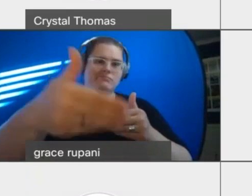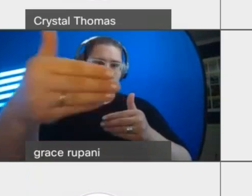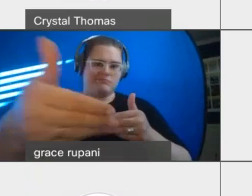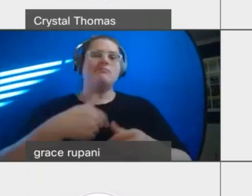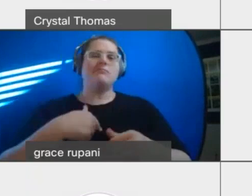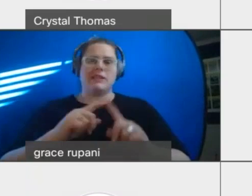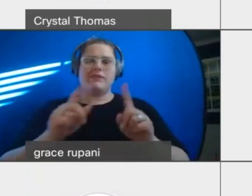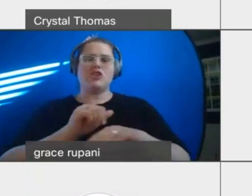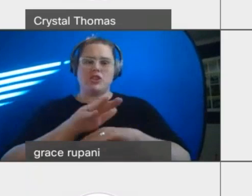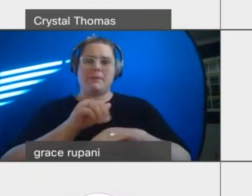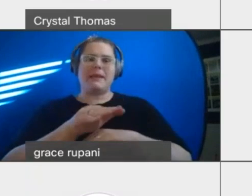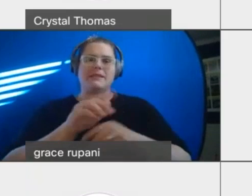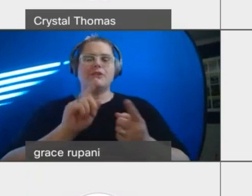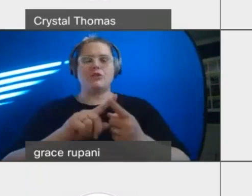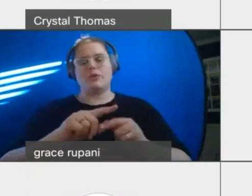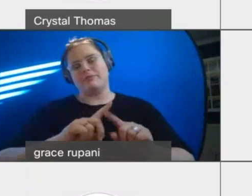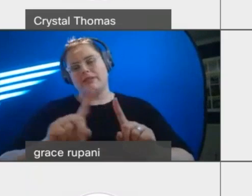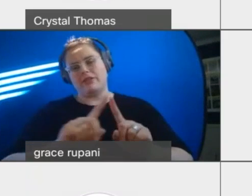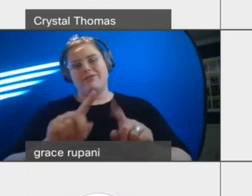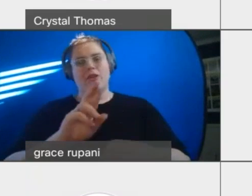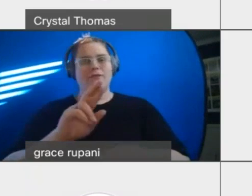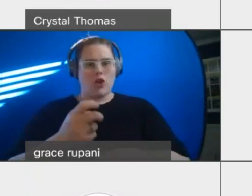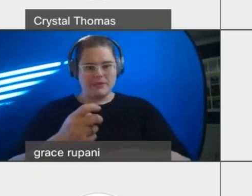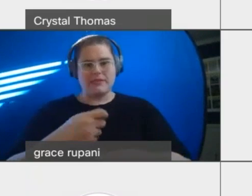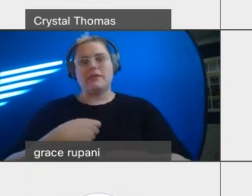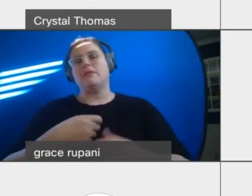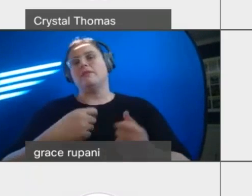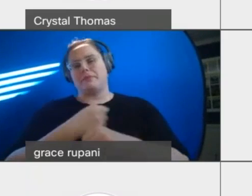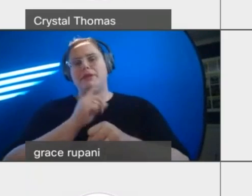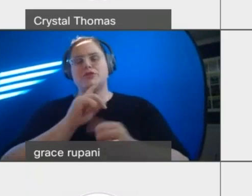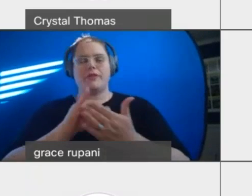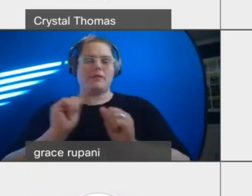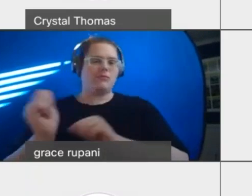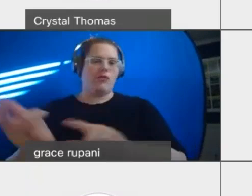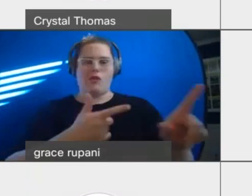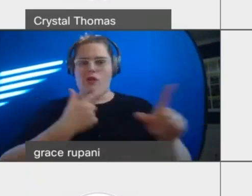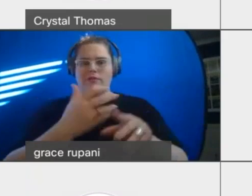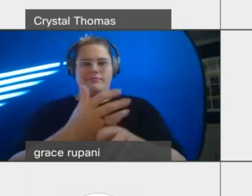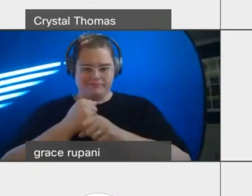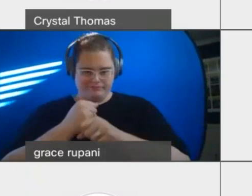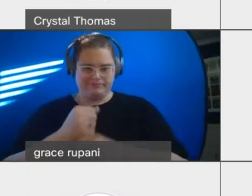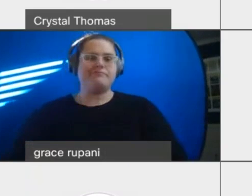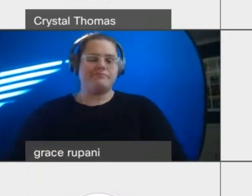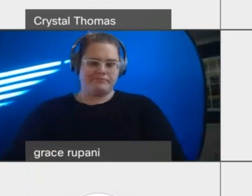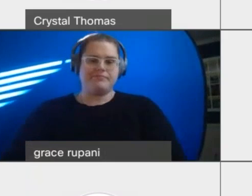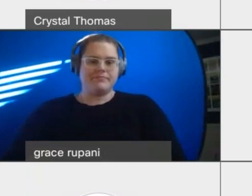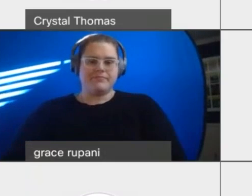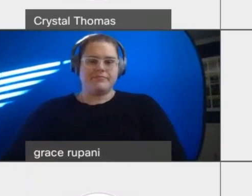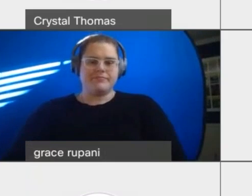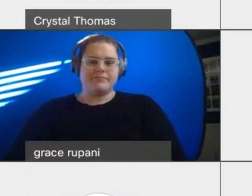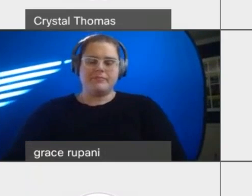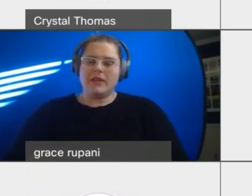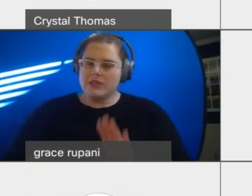shipments to the various pharmacies to make sure that everybody is accounted for. So when you say